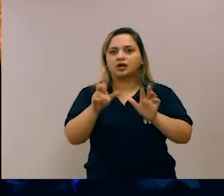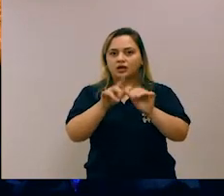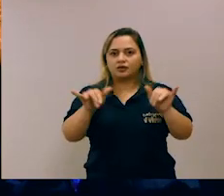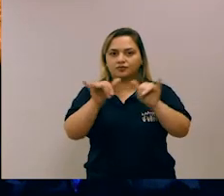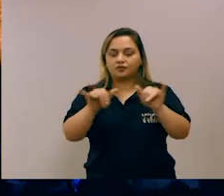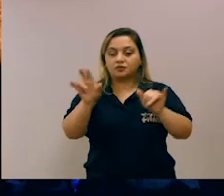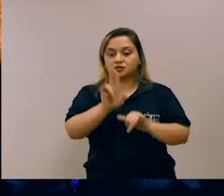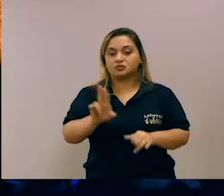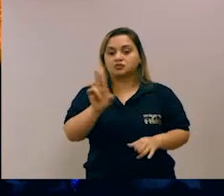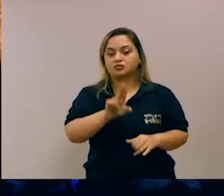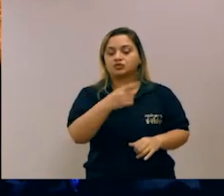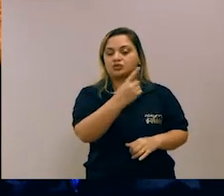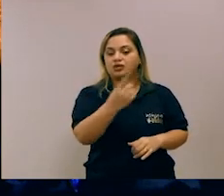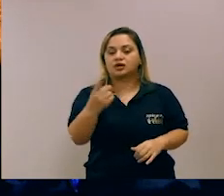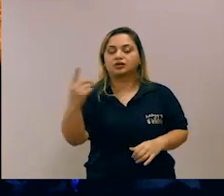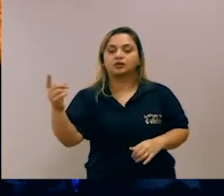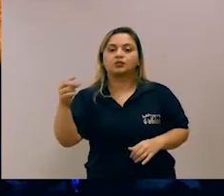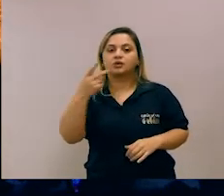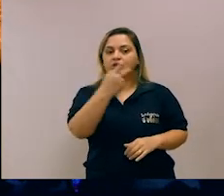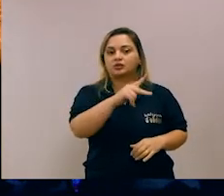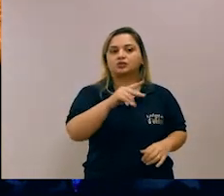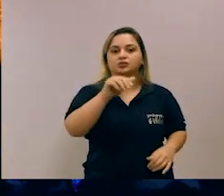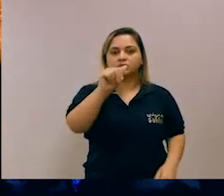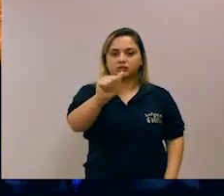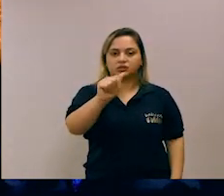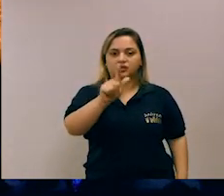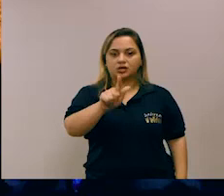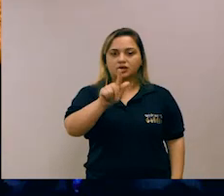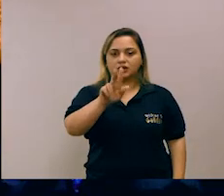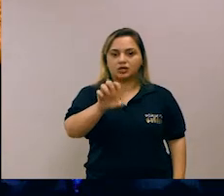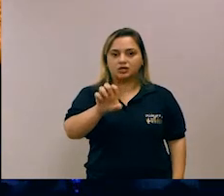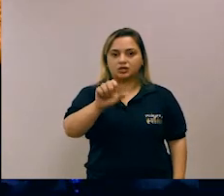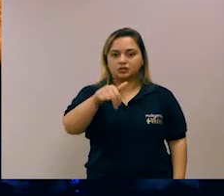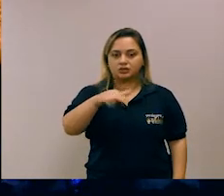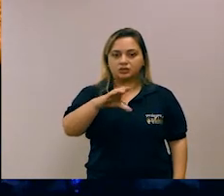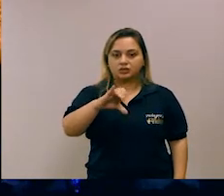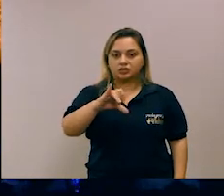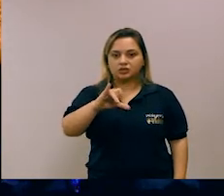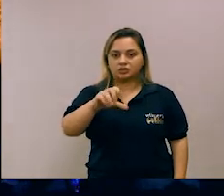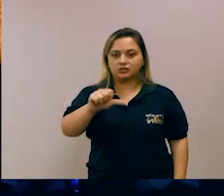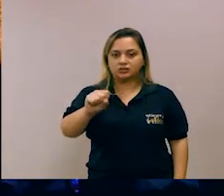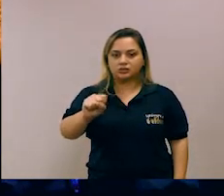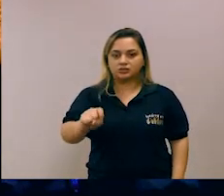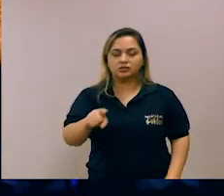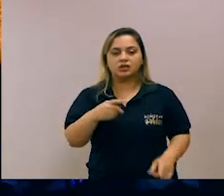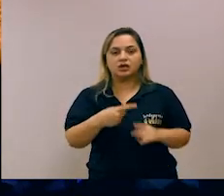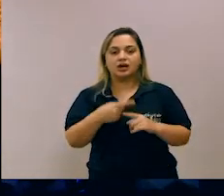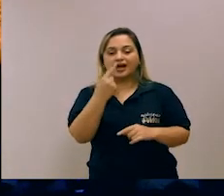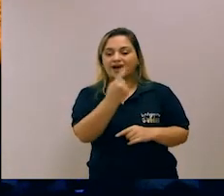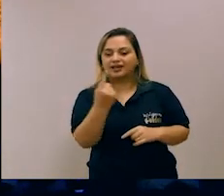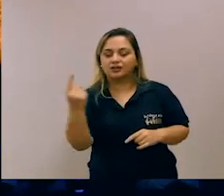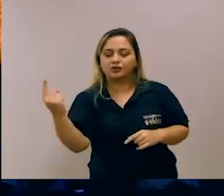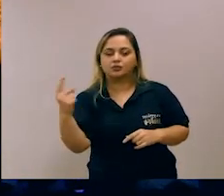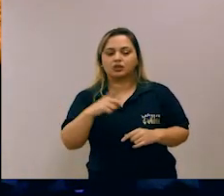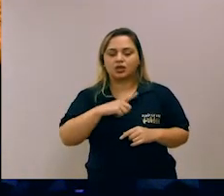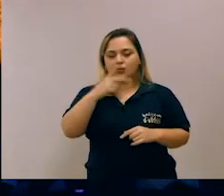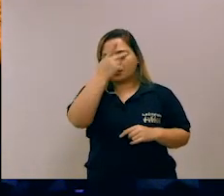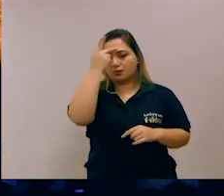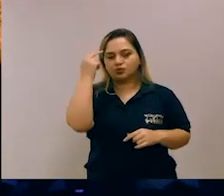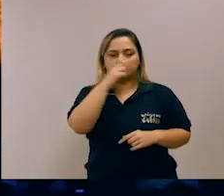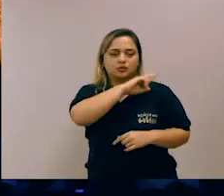make information products that are useful for the agency. So it is mandatory in the U.S. for every